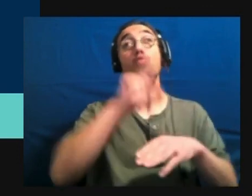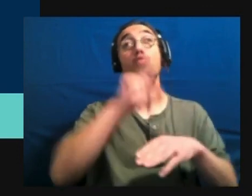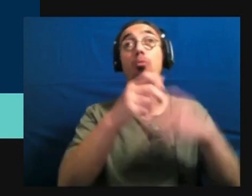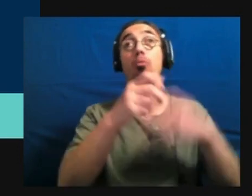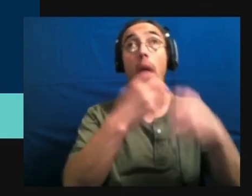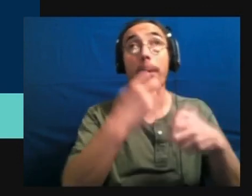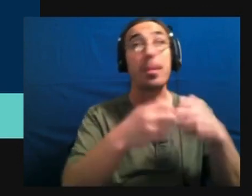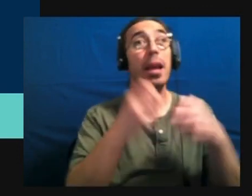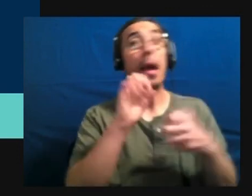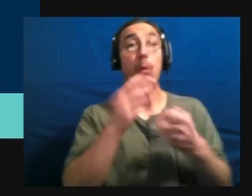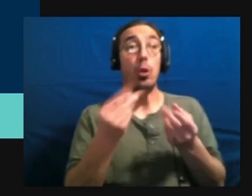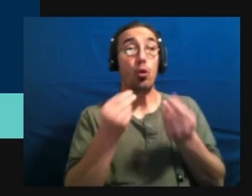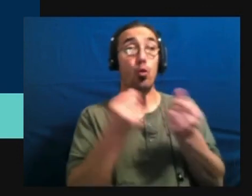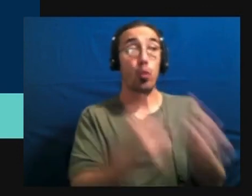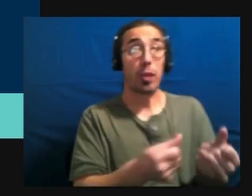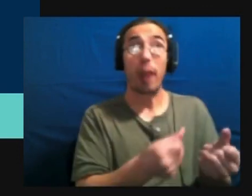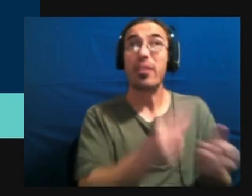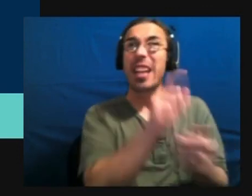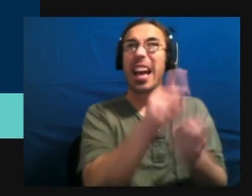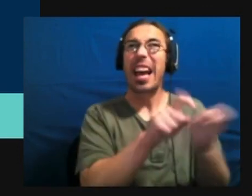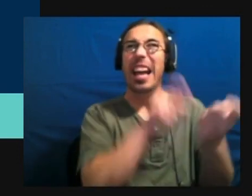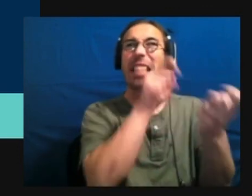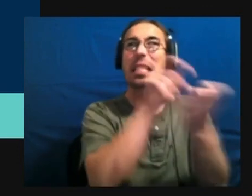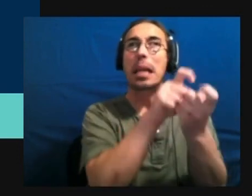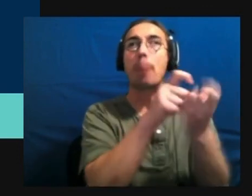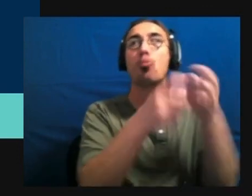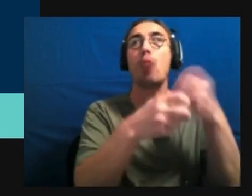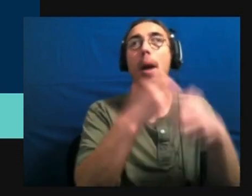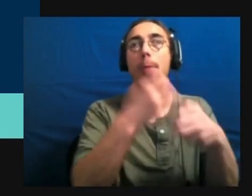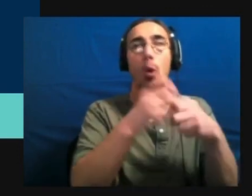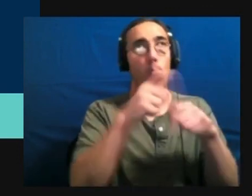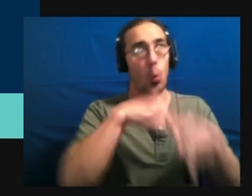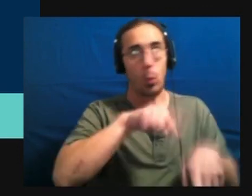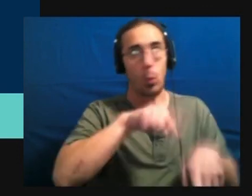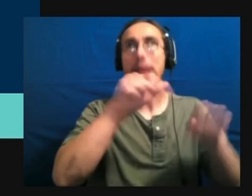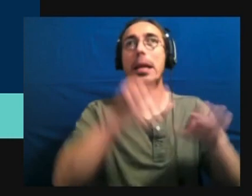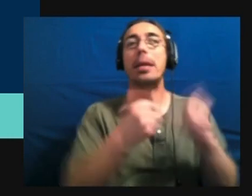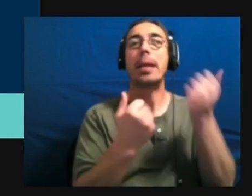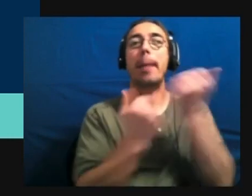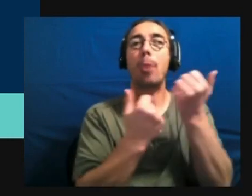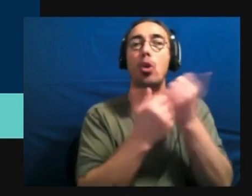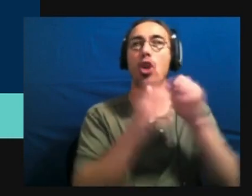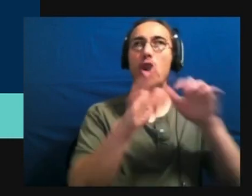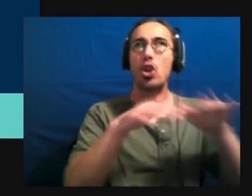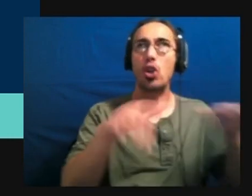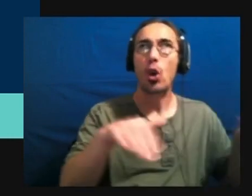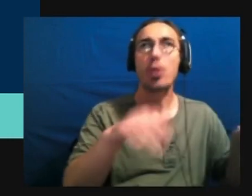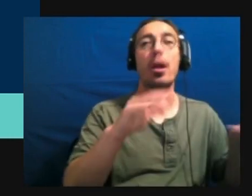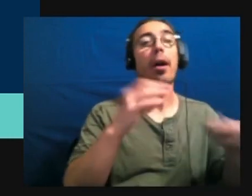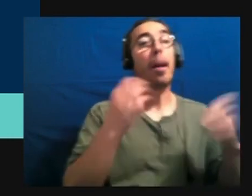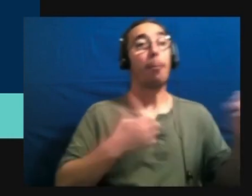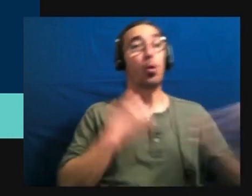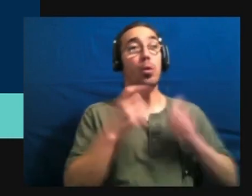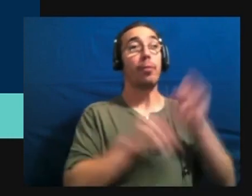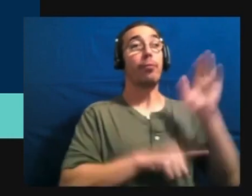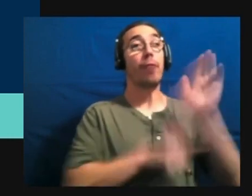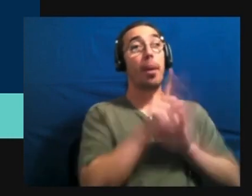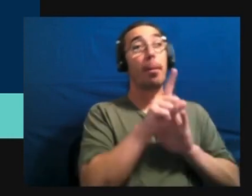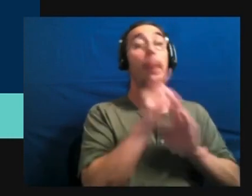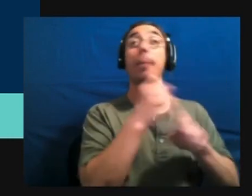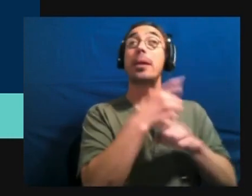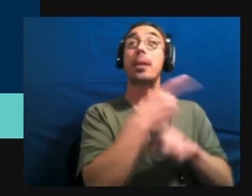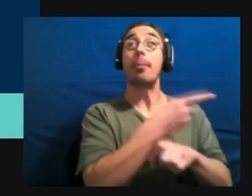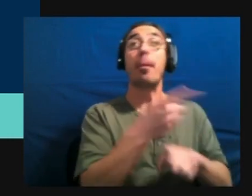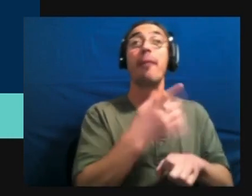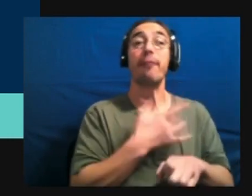resolve the actual problems, we can support our child's emotional development, make them feel safe and secured